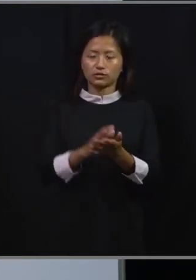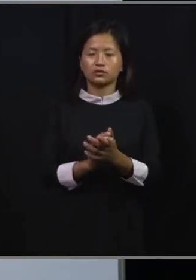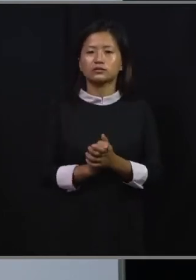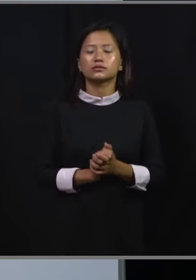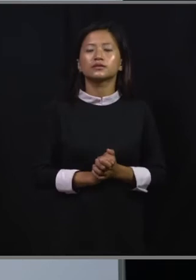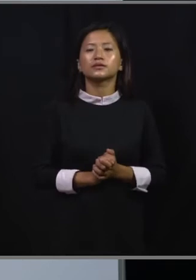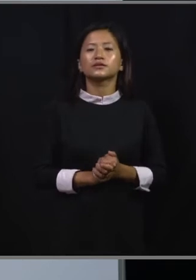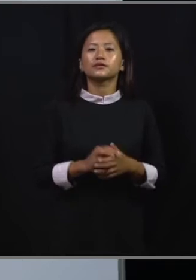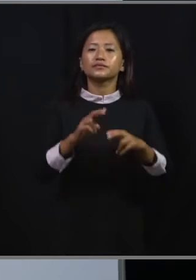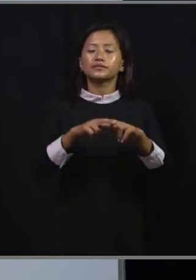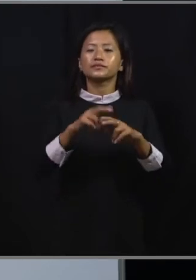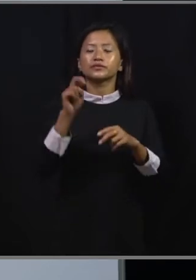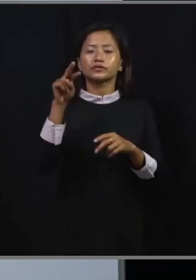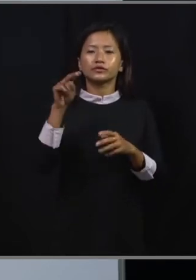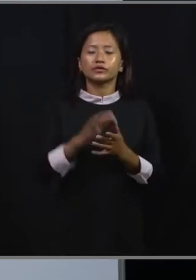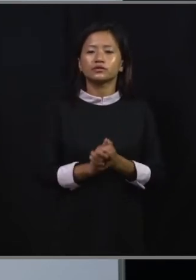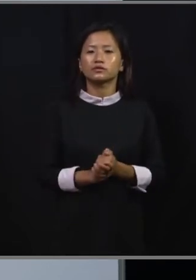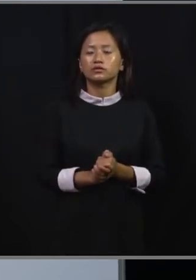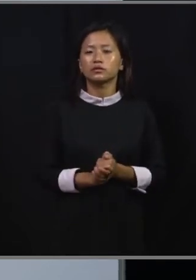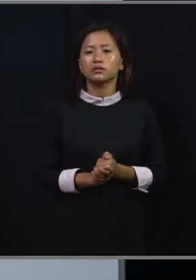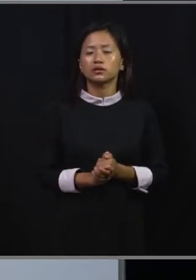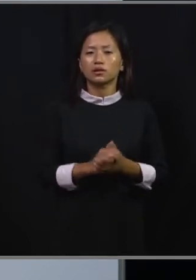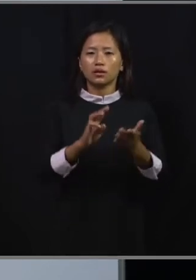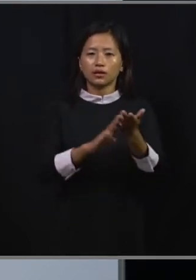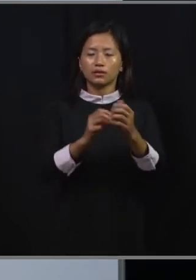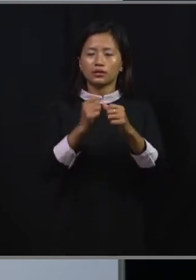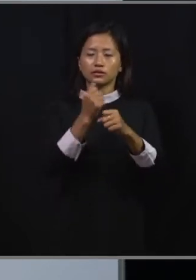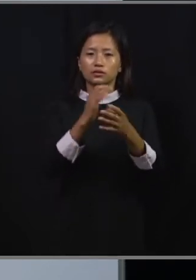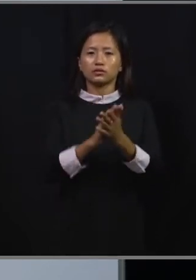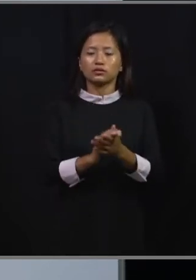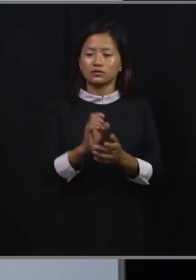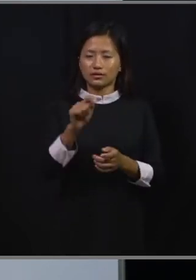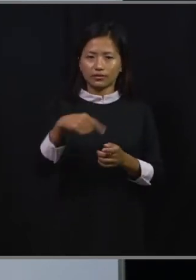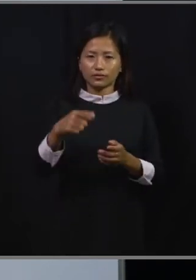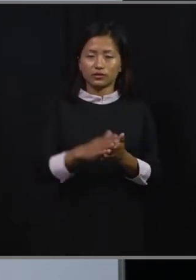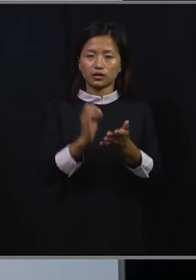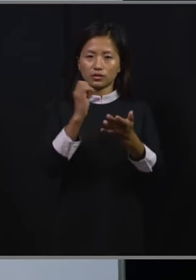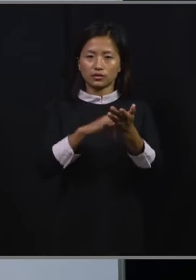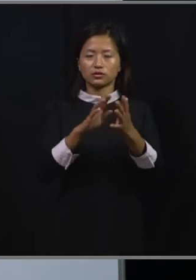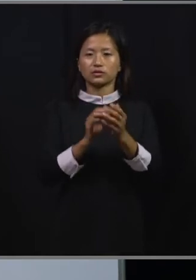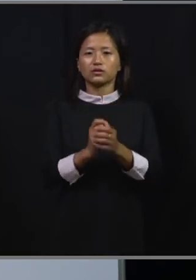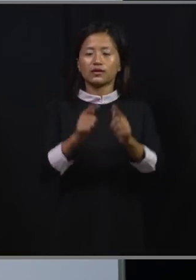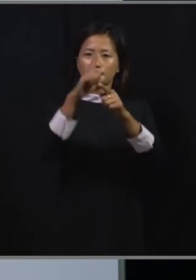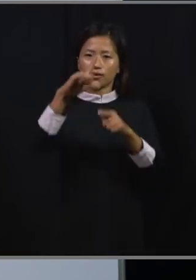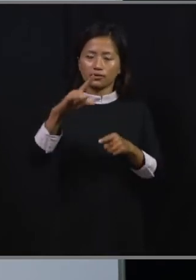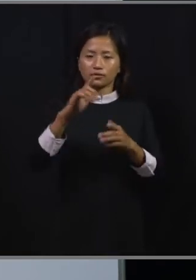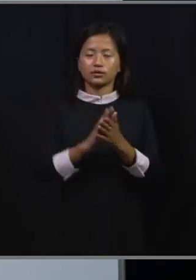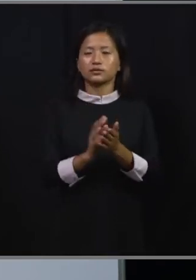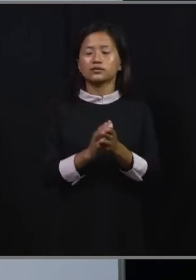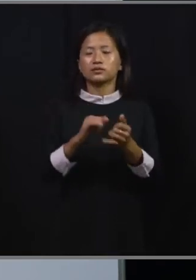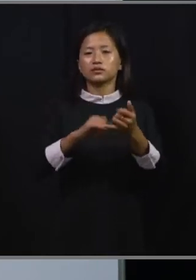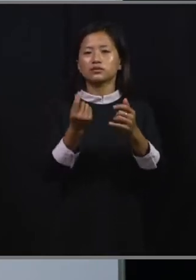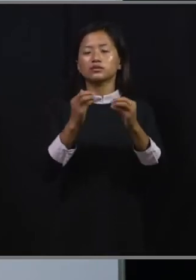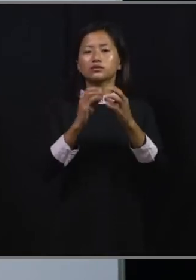me repeat the definition for magnifying power. It's same for each and every optical instrument. It is the ratio of angle subtended by